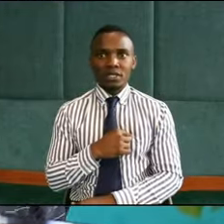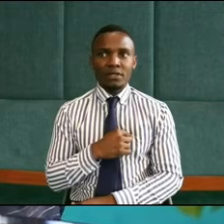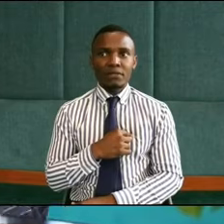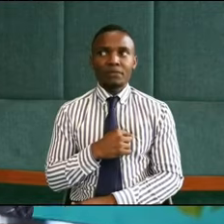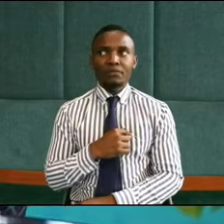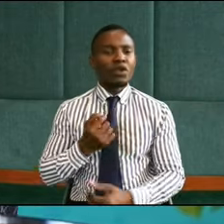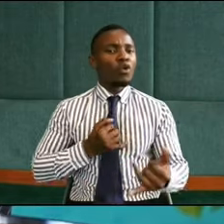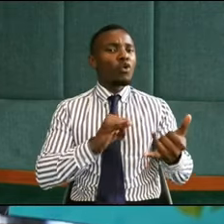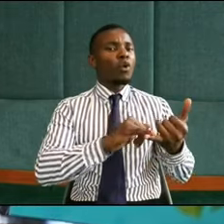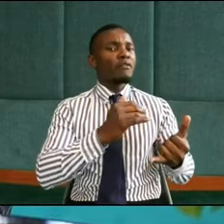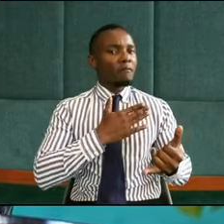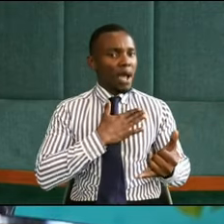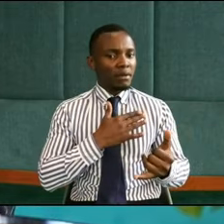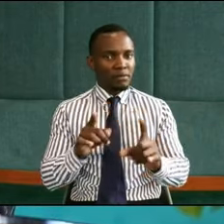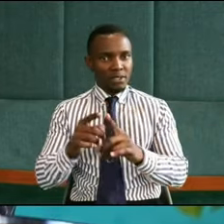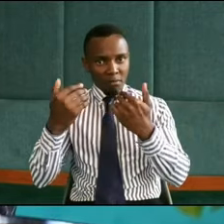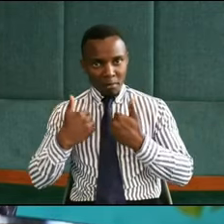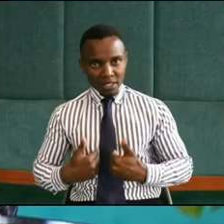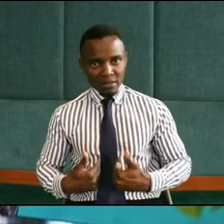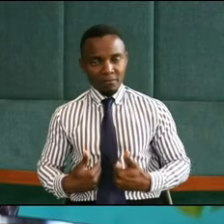my wife and I,